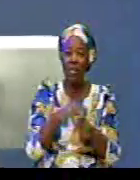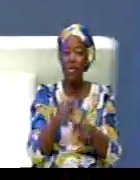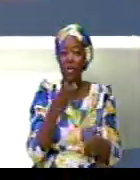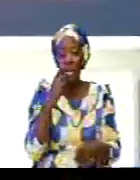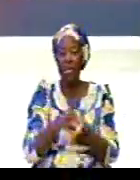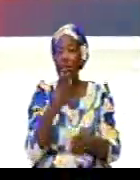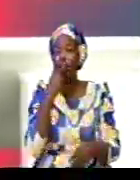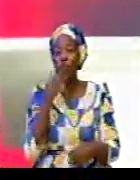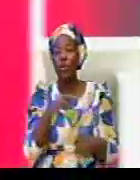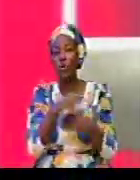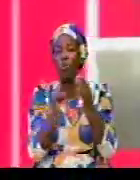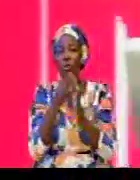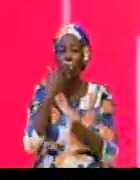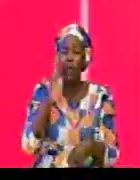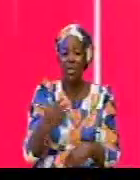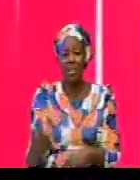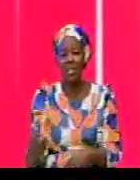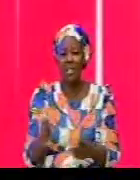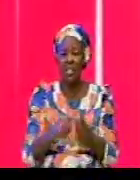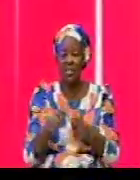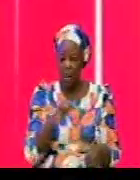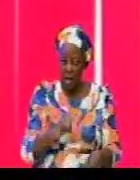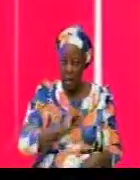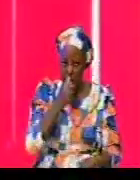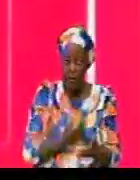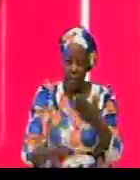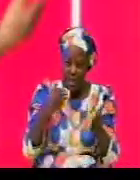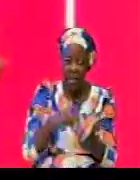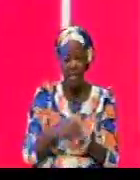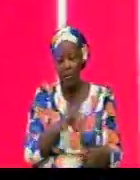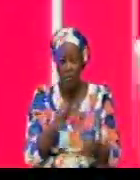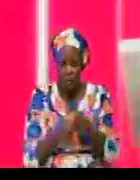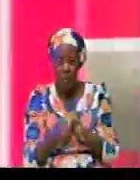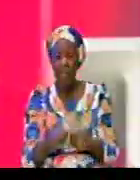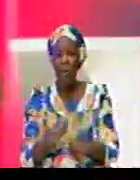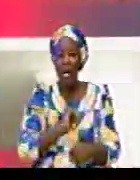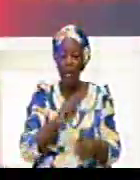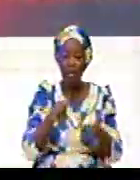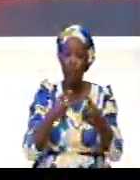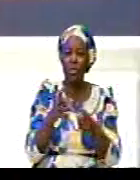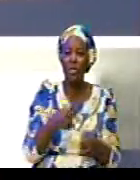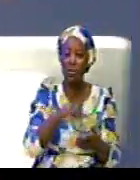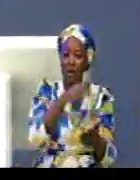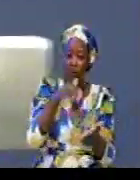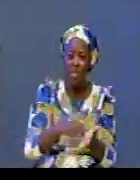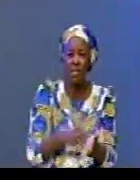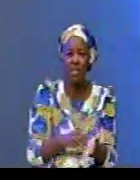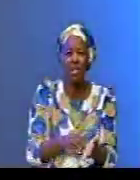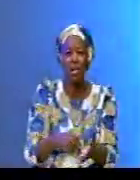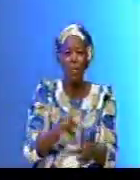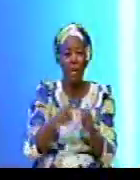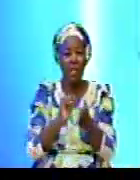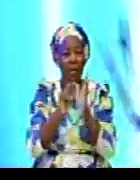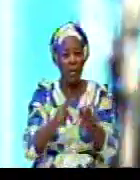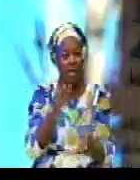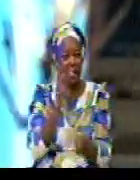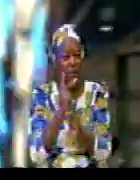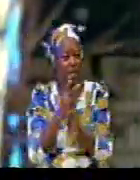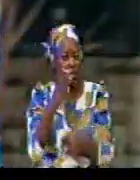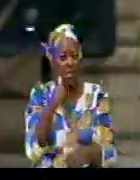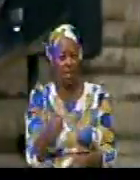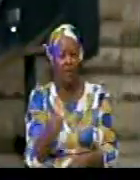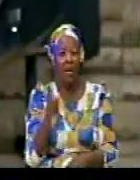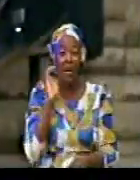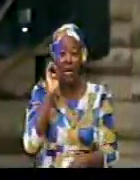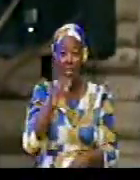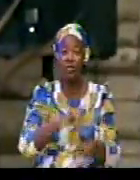they're using substance and hard drugs, and then they're smoking all those things, and then he says, I'm born again now, I want to go into